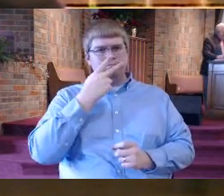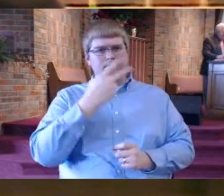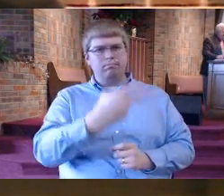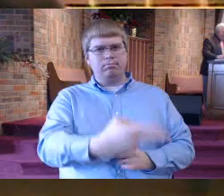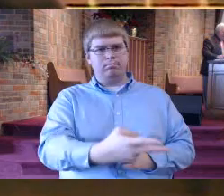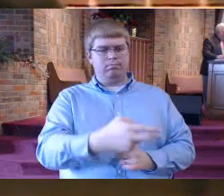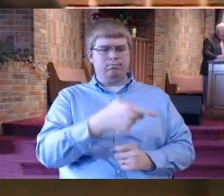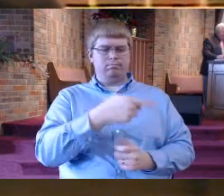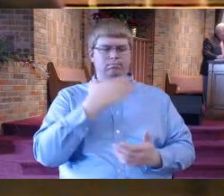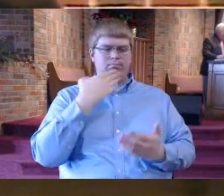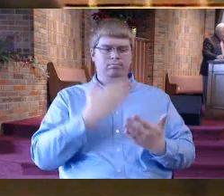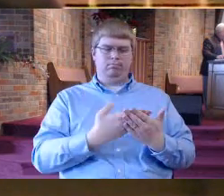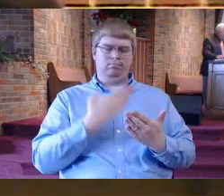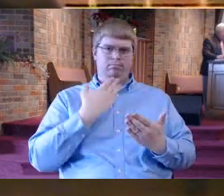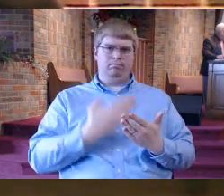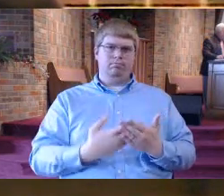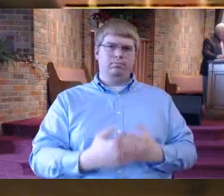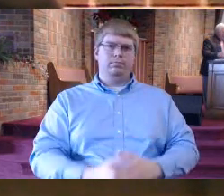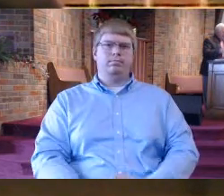good.